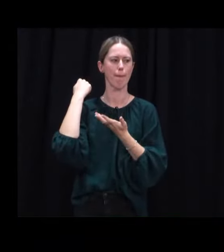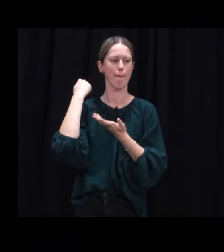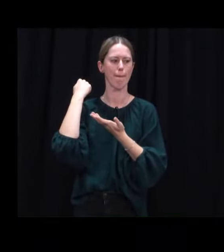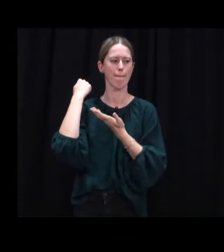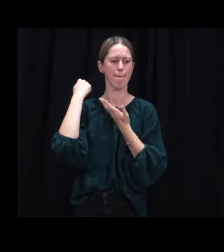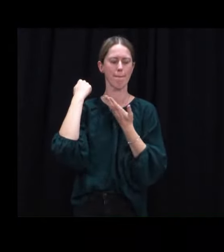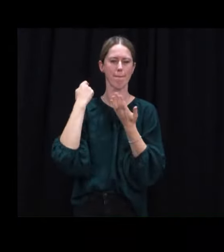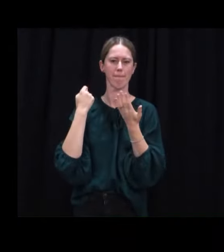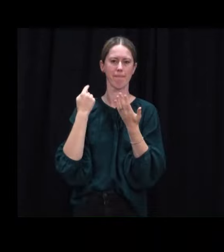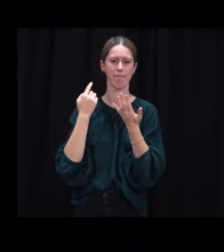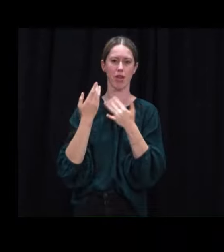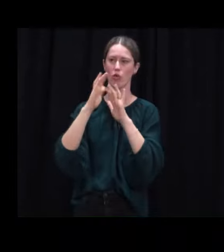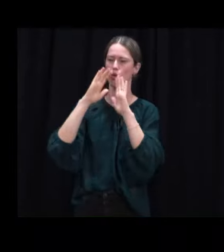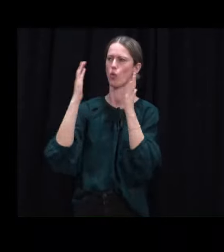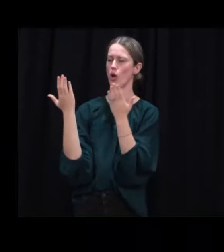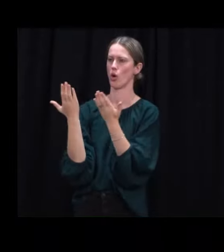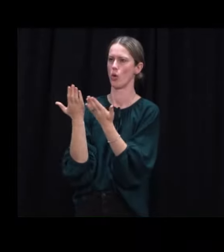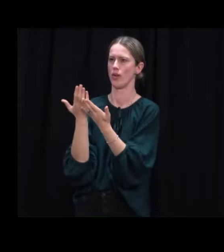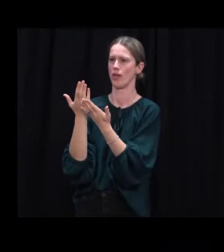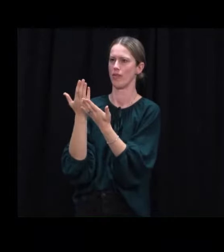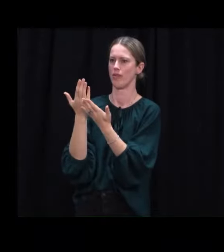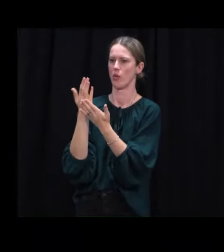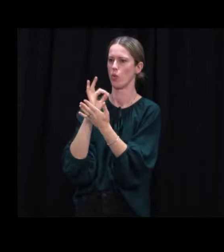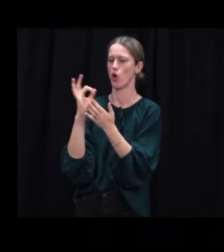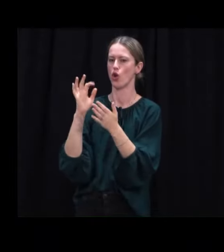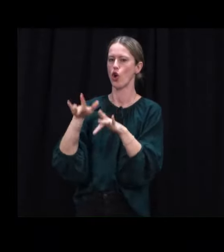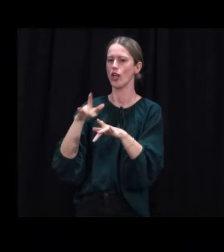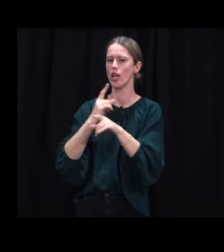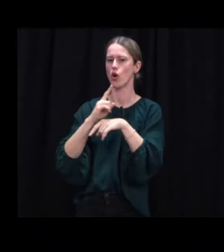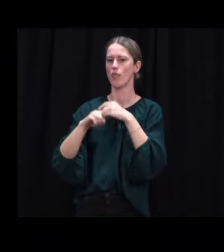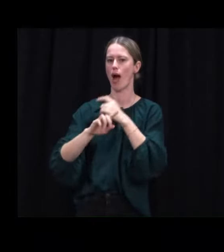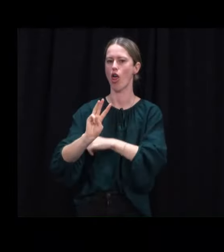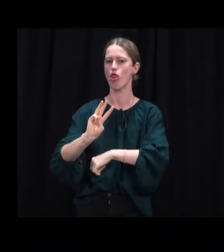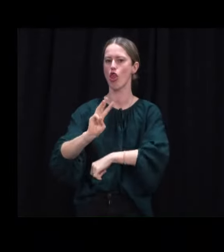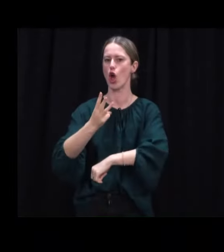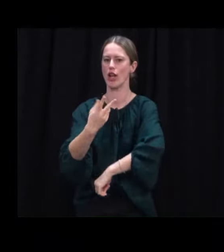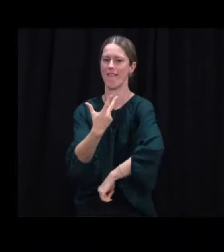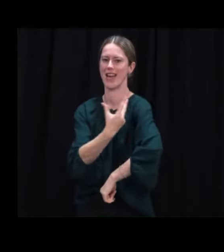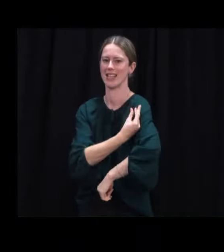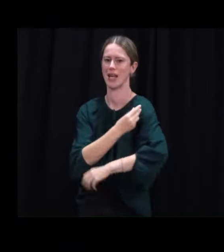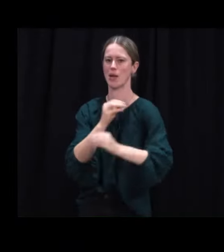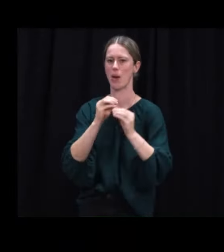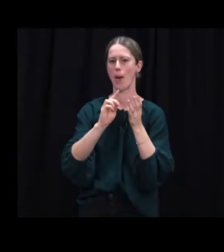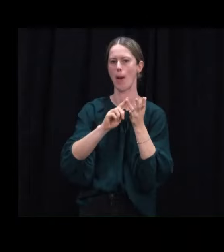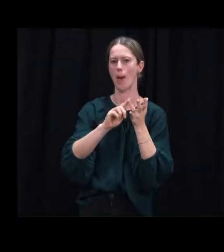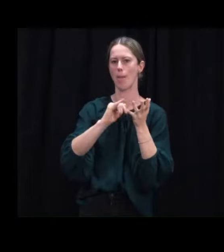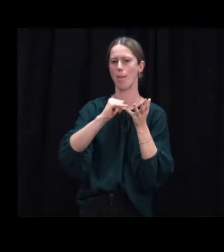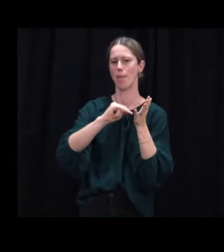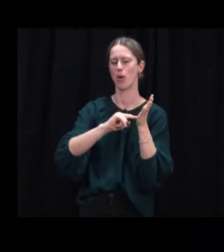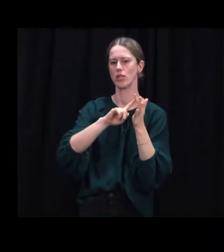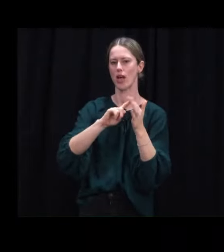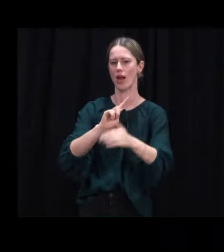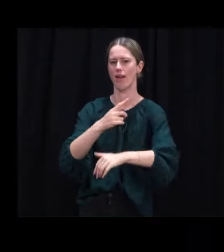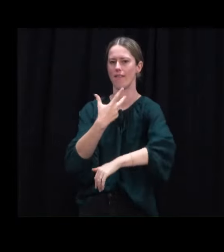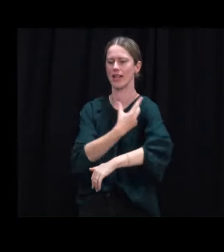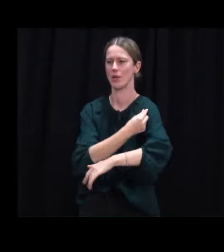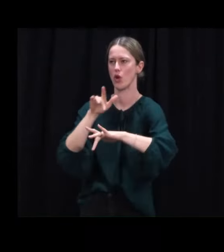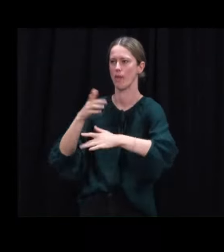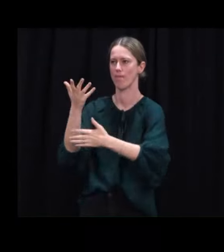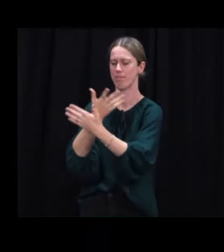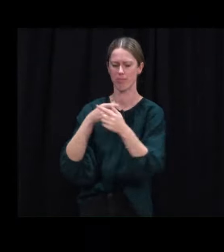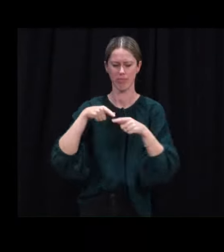around the country, around the world, around the use of booster or third shots. And this vaccine, the Pfizer vaccine here in New Zealand